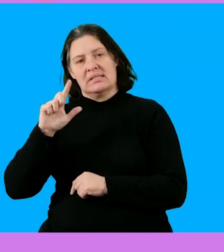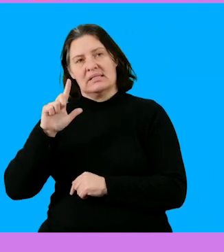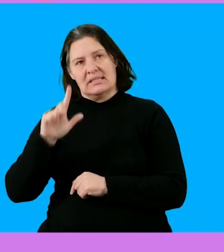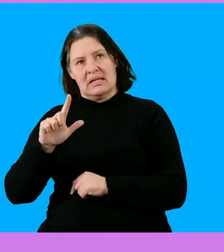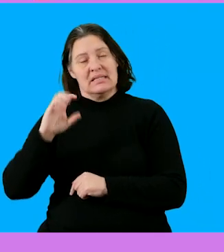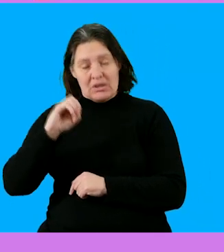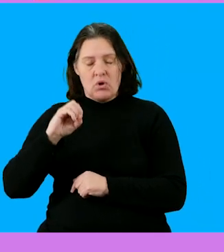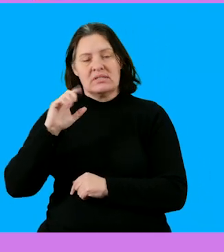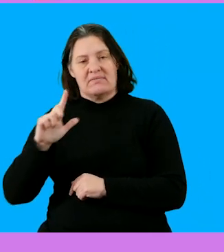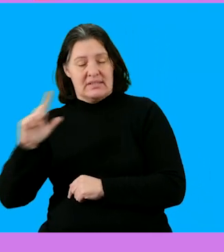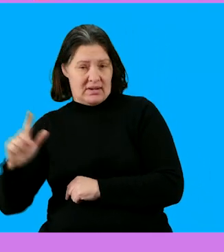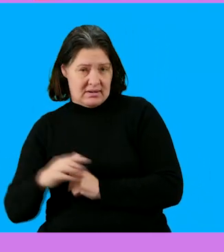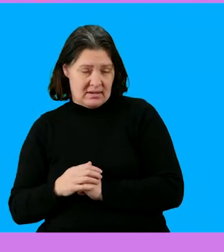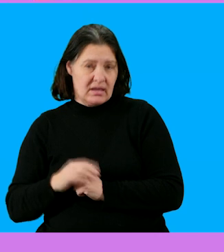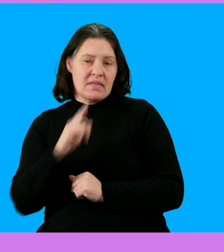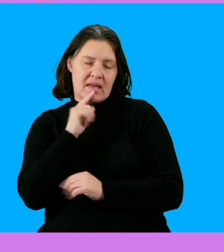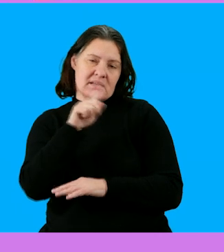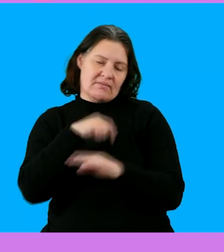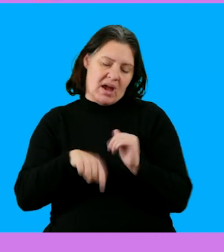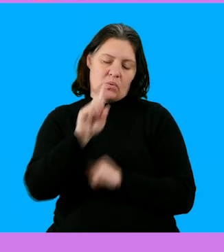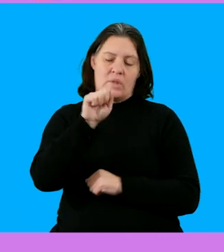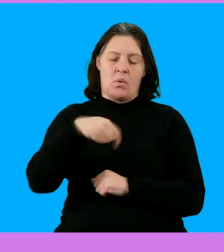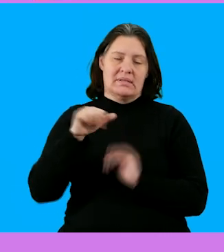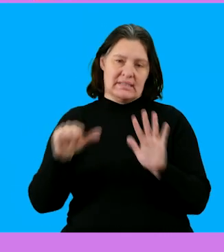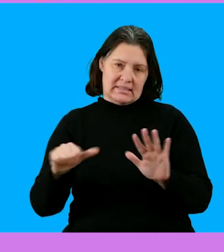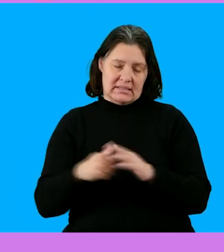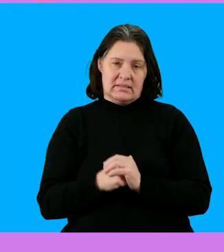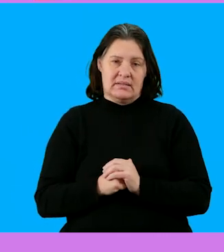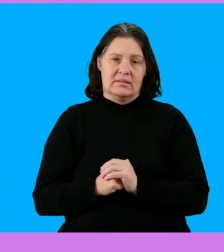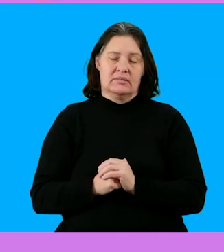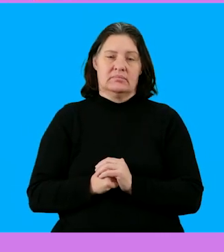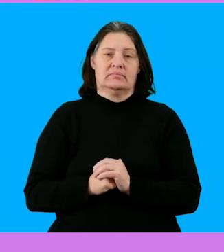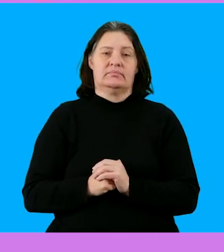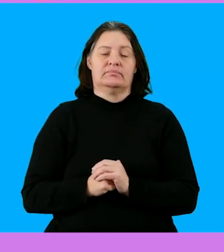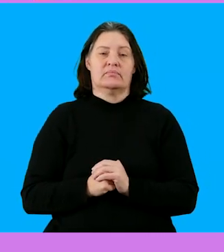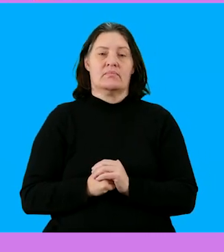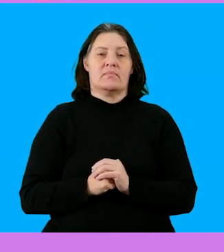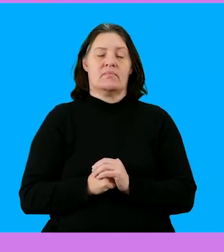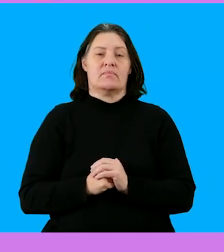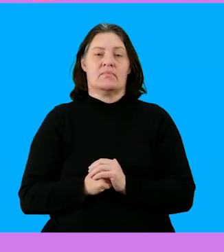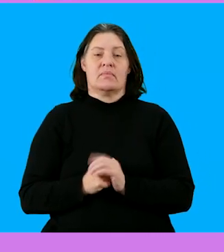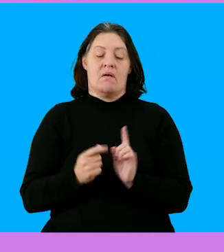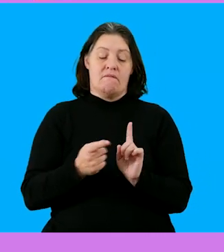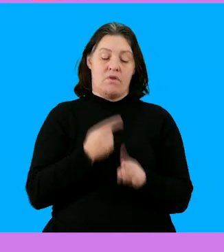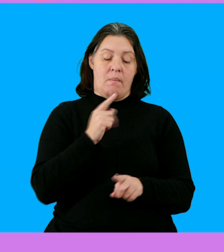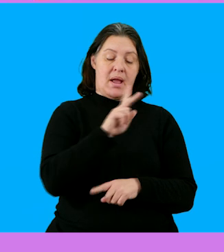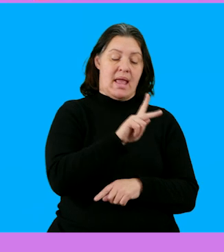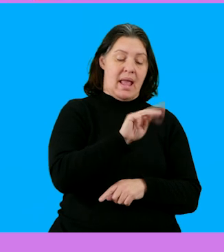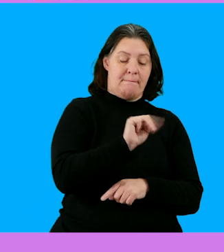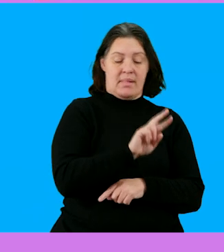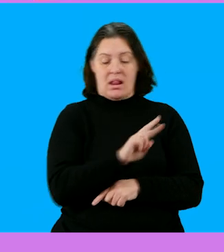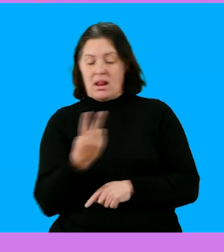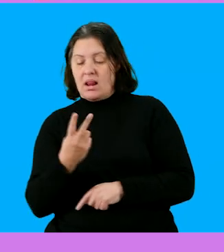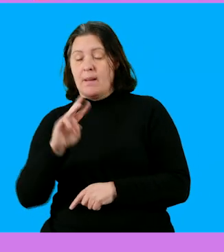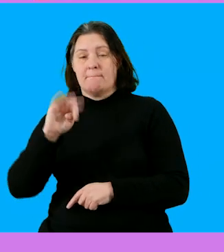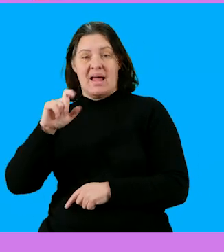407.692377. Take that and I divide it by 1.6 to go from kilometers to miles. So therefore,